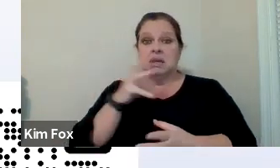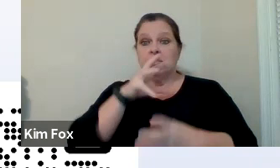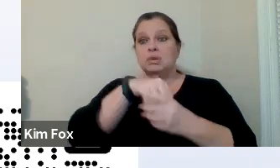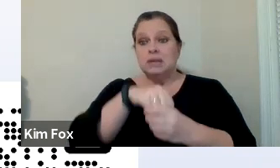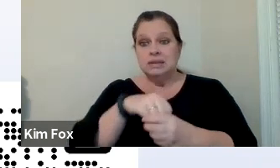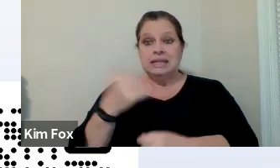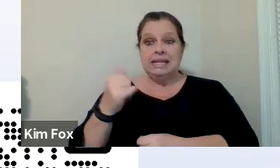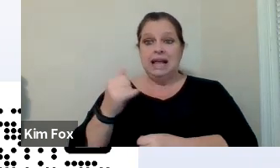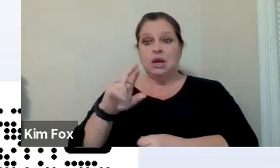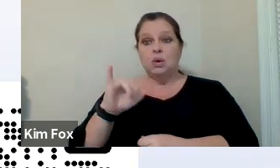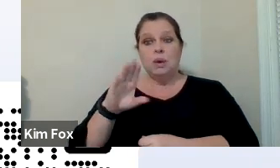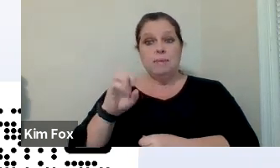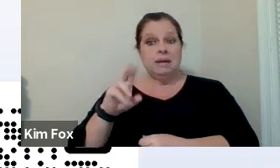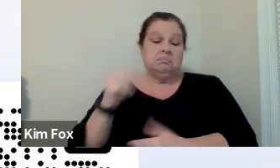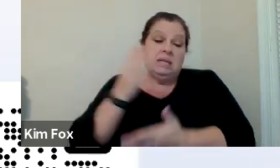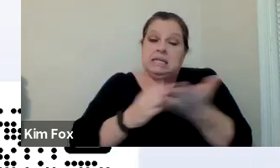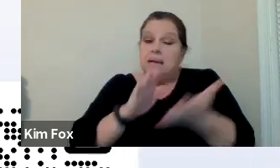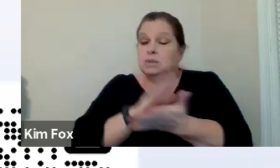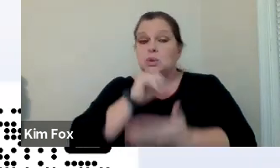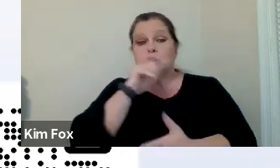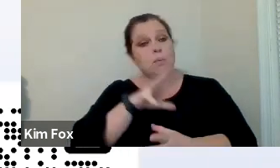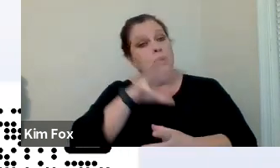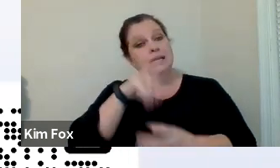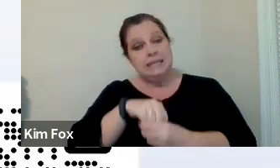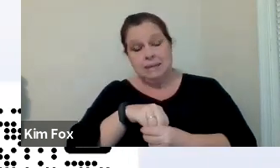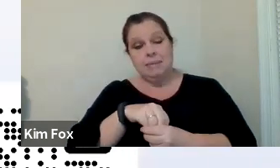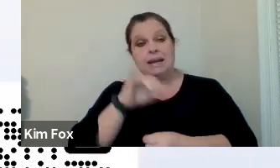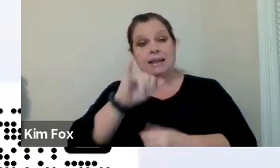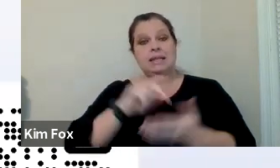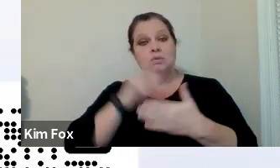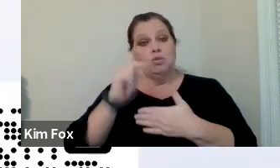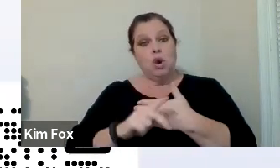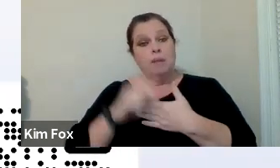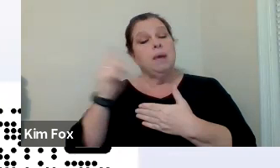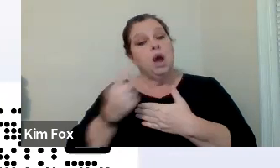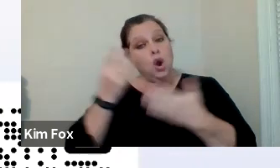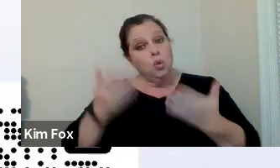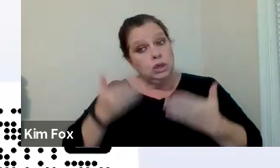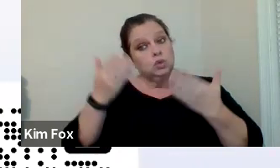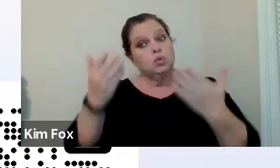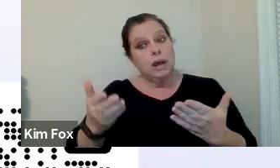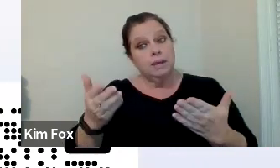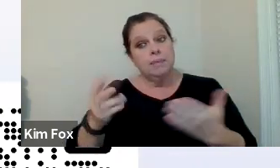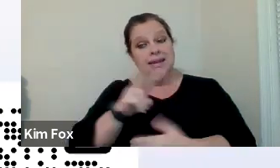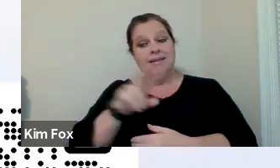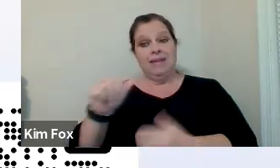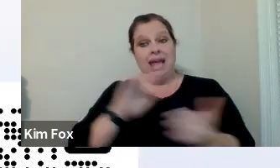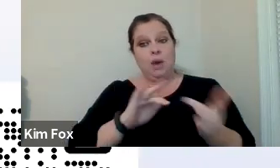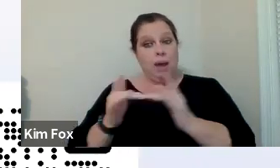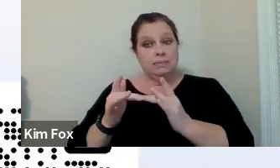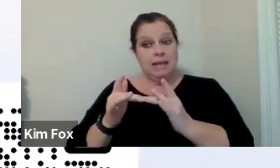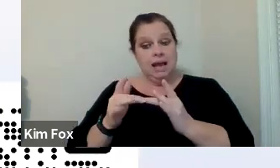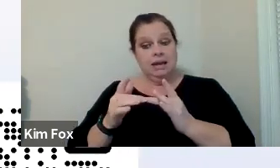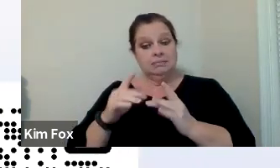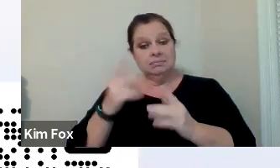participant. Some schools do not participate in the Yellow Ribbon program, so I always recommend reviewing the VA website on